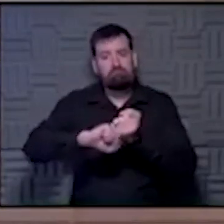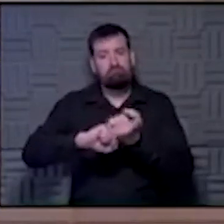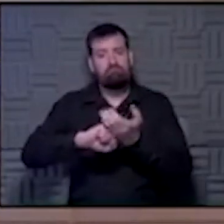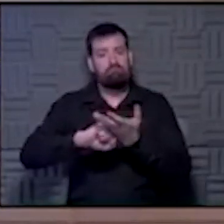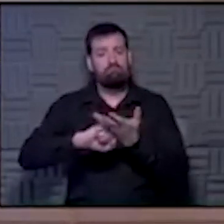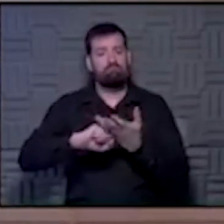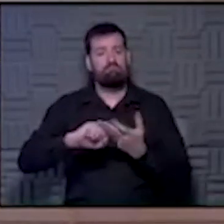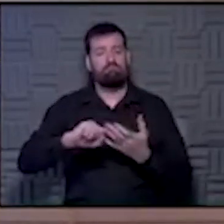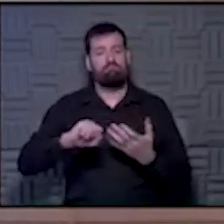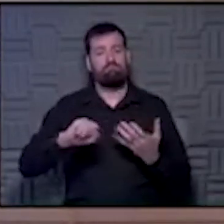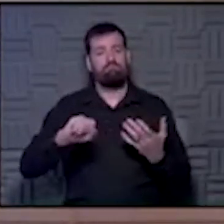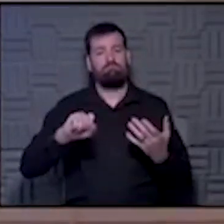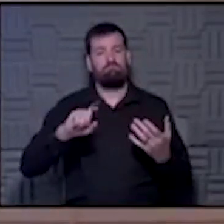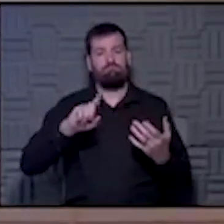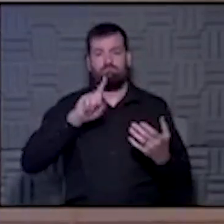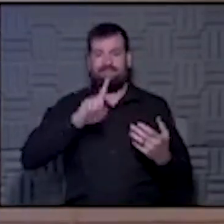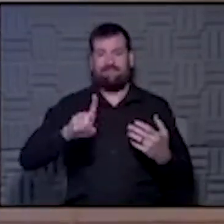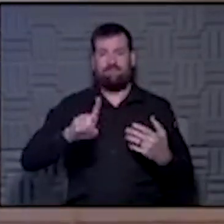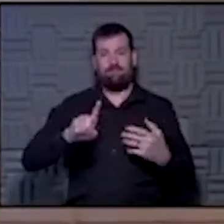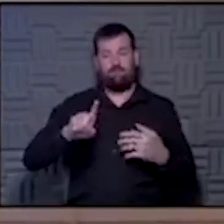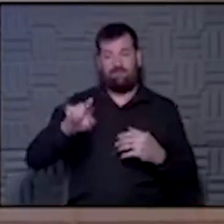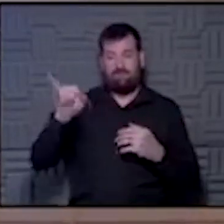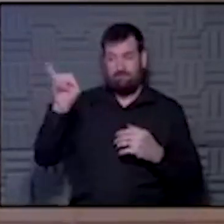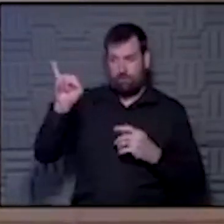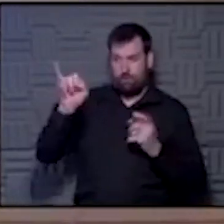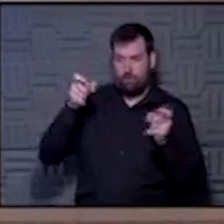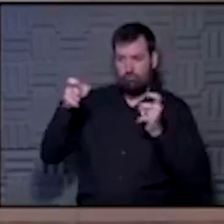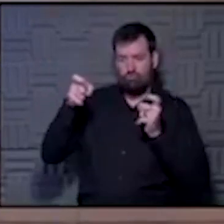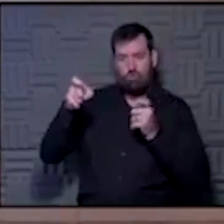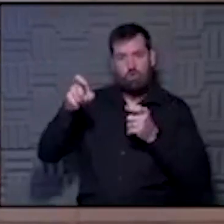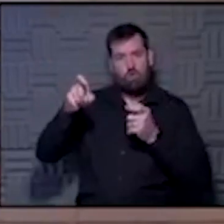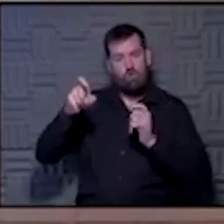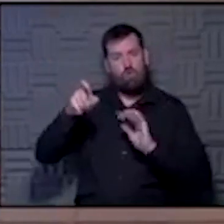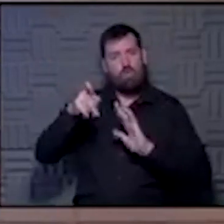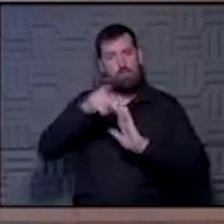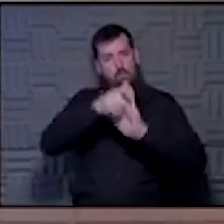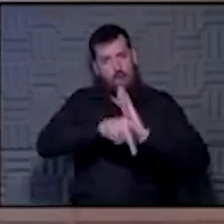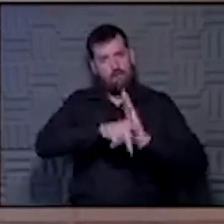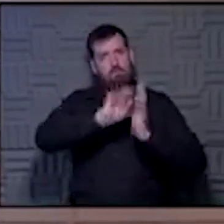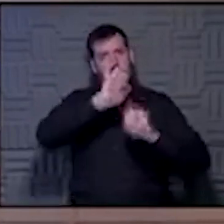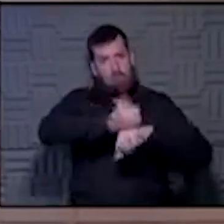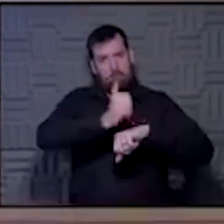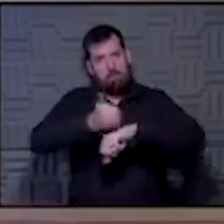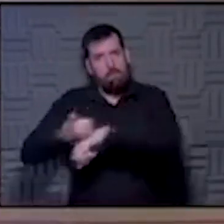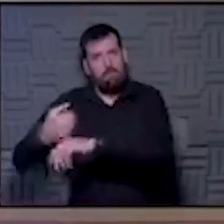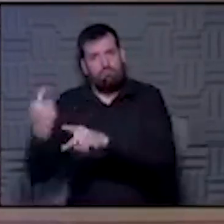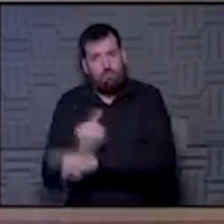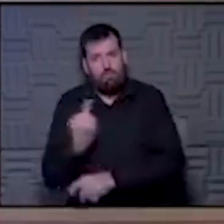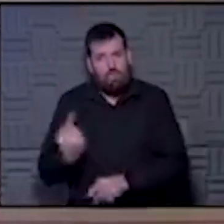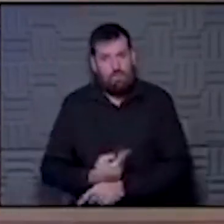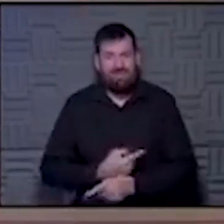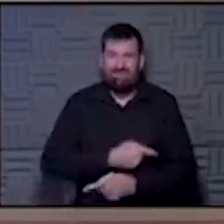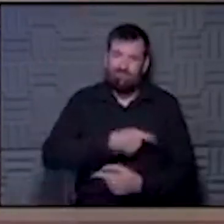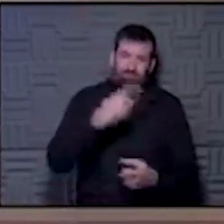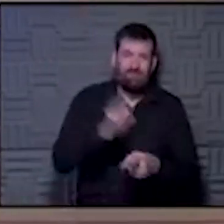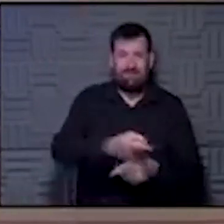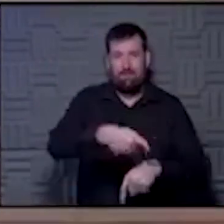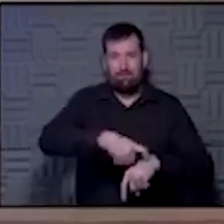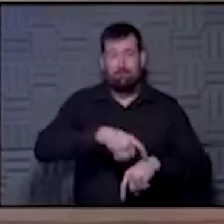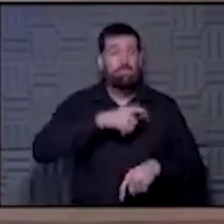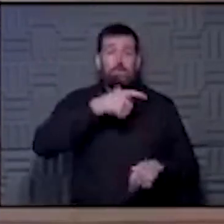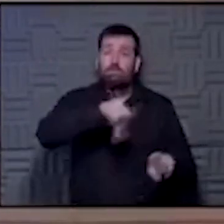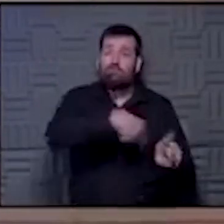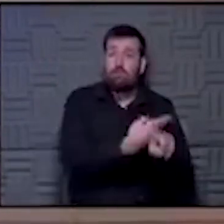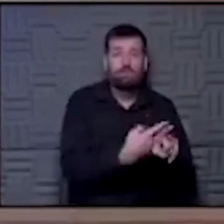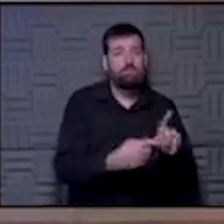really putting these infection control and really good practices into play in the right way at the right time, but more than that, in